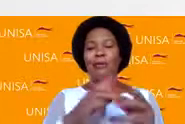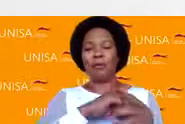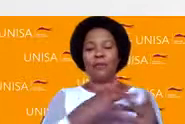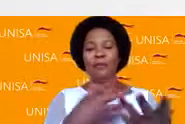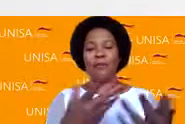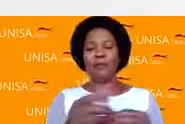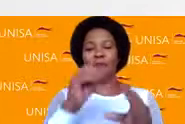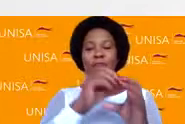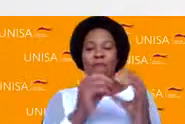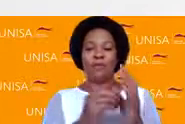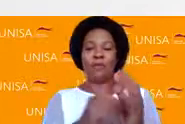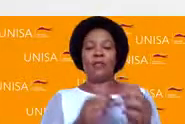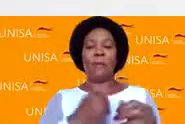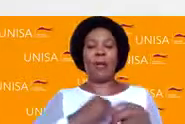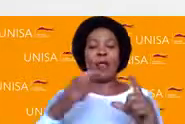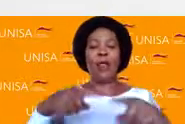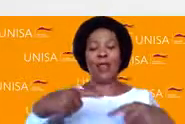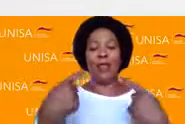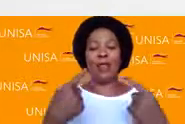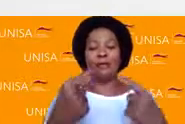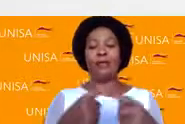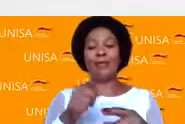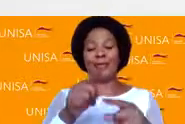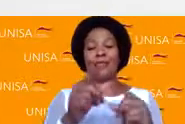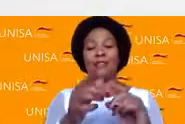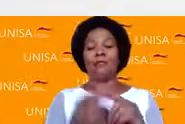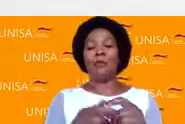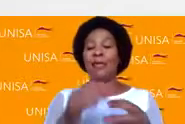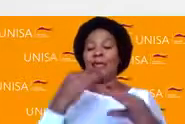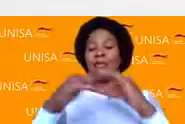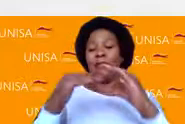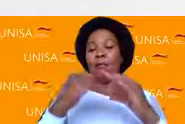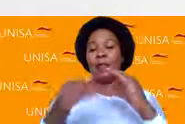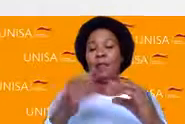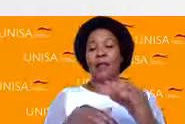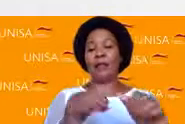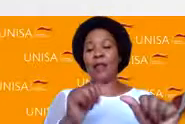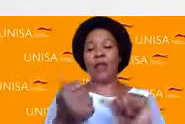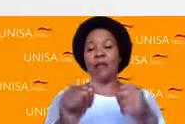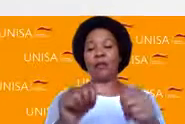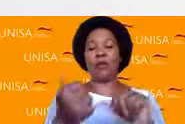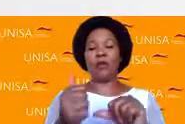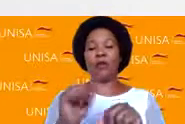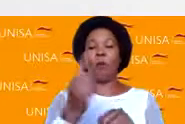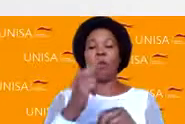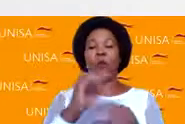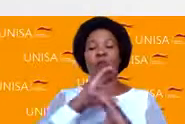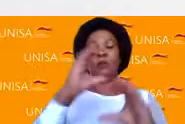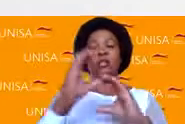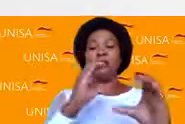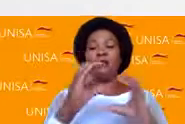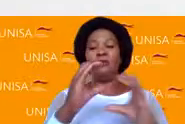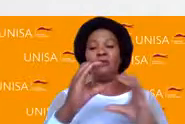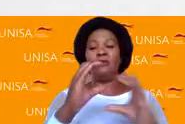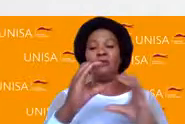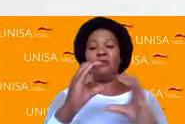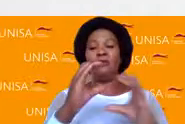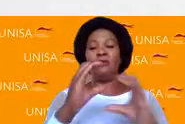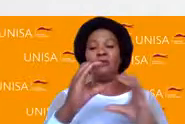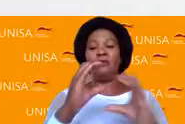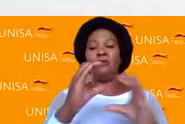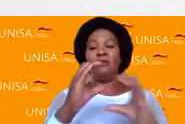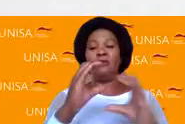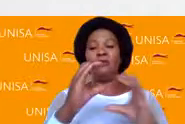your official UNISA email account. So all communication that you do in the future with UNISA, once you've claimed